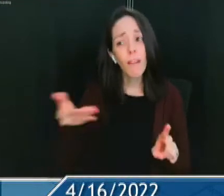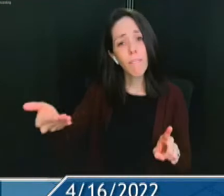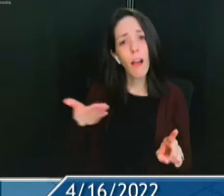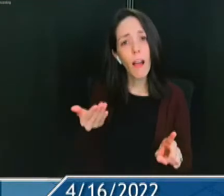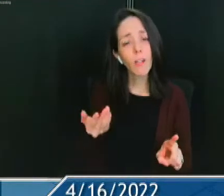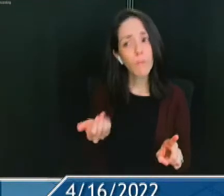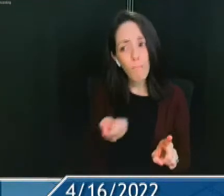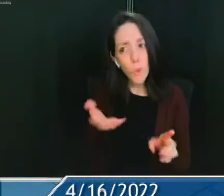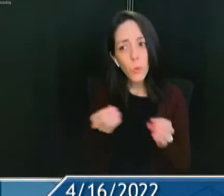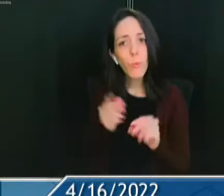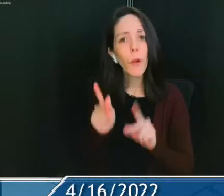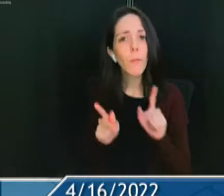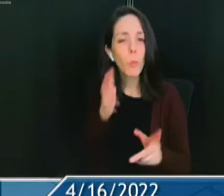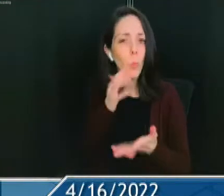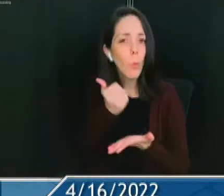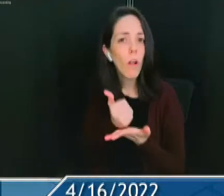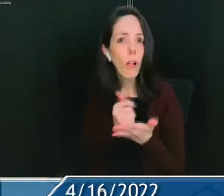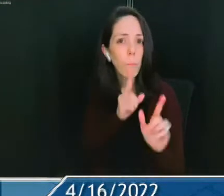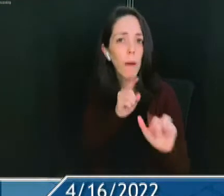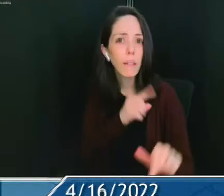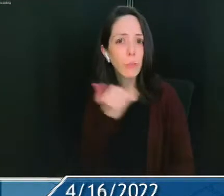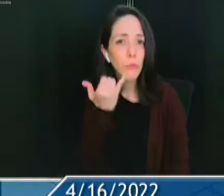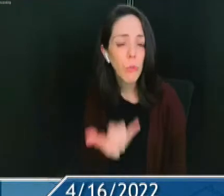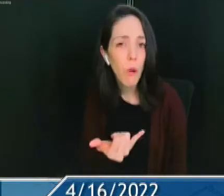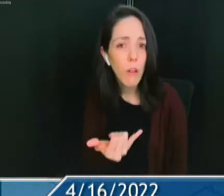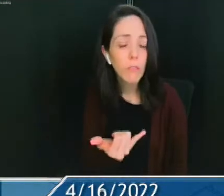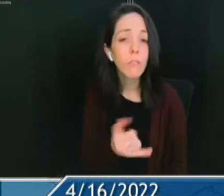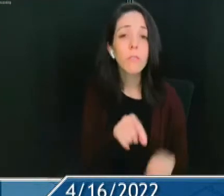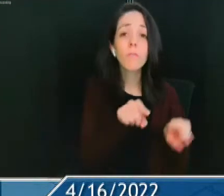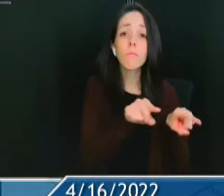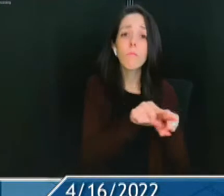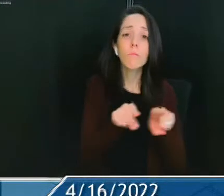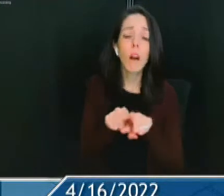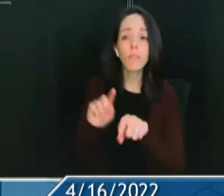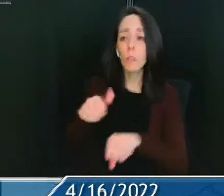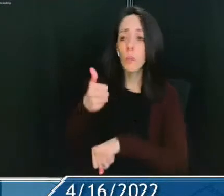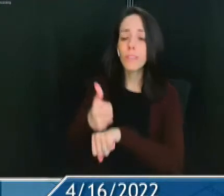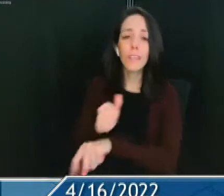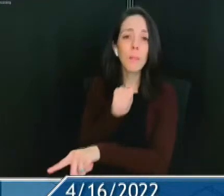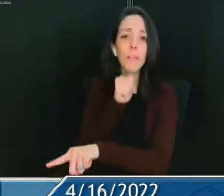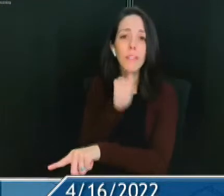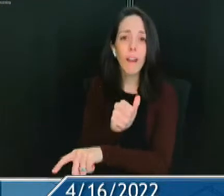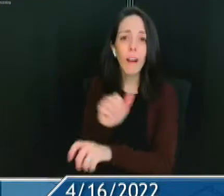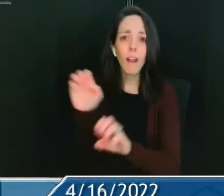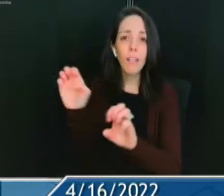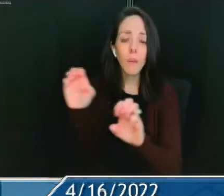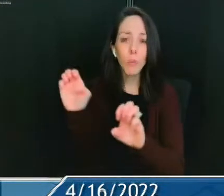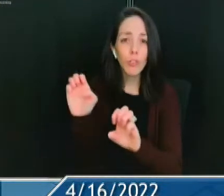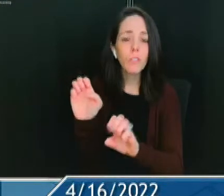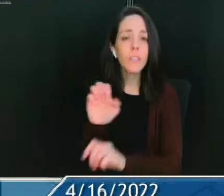B, unloading 9/11 call volume by expanding non-emergency 311 call funding.